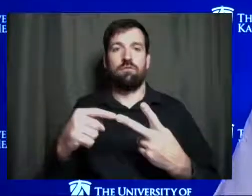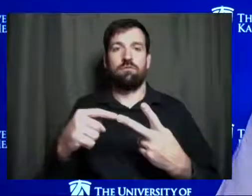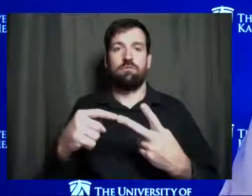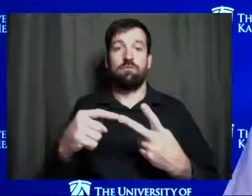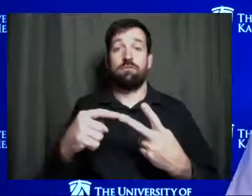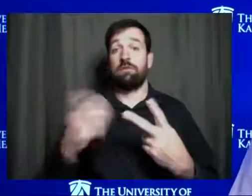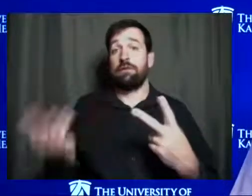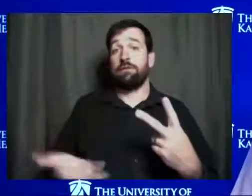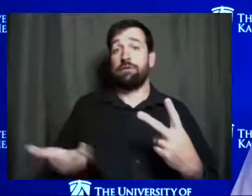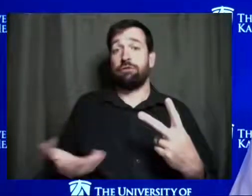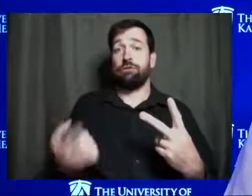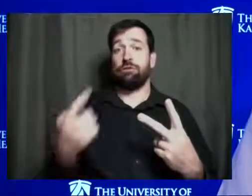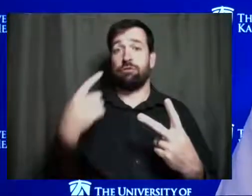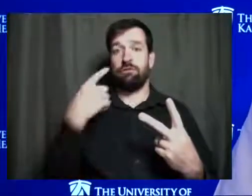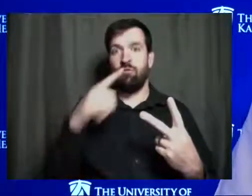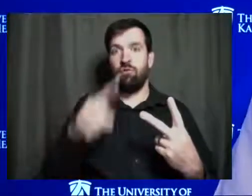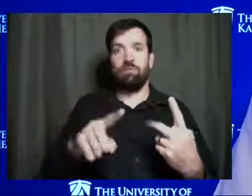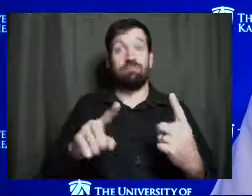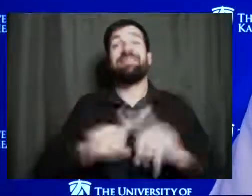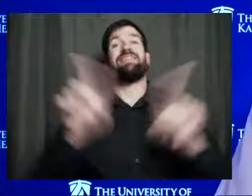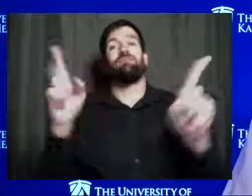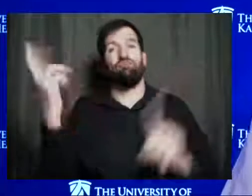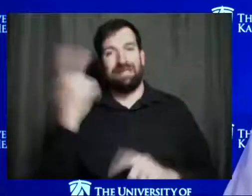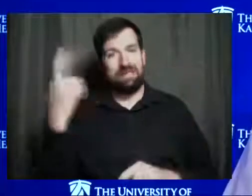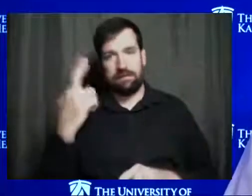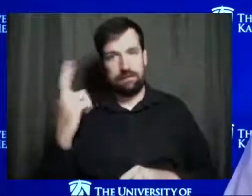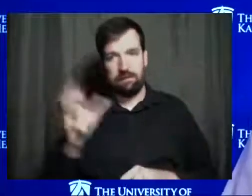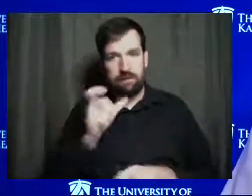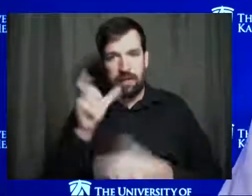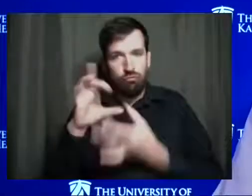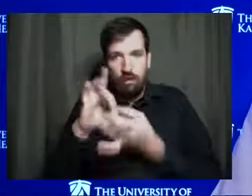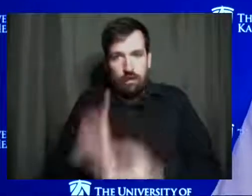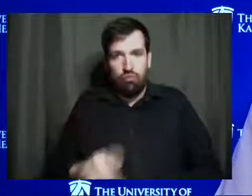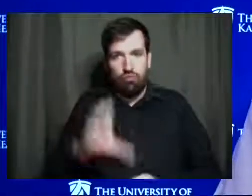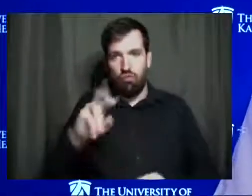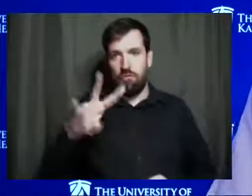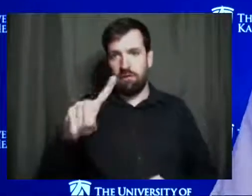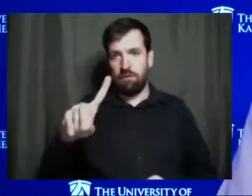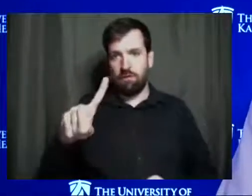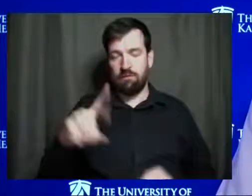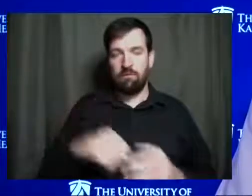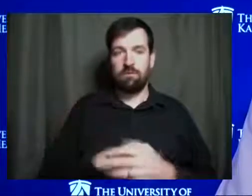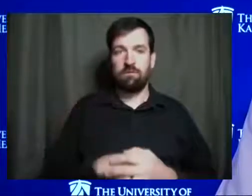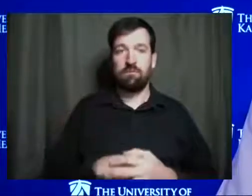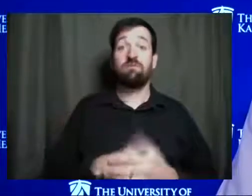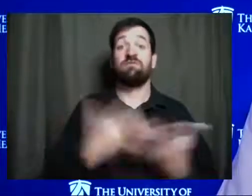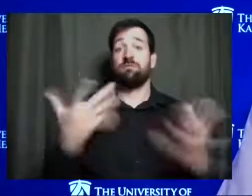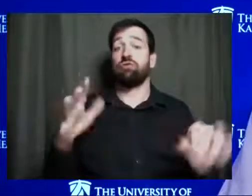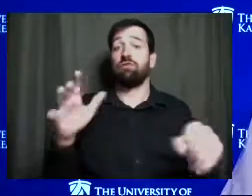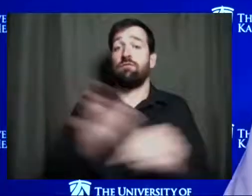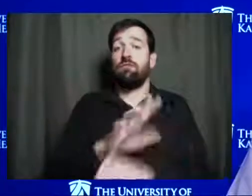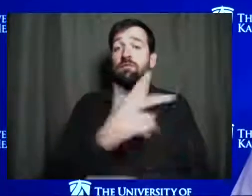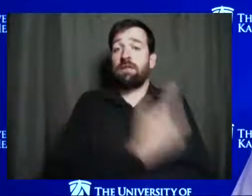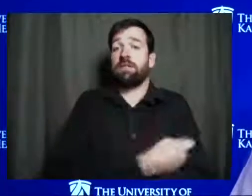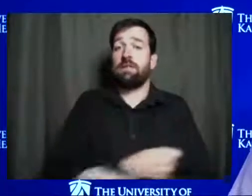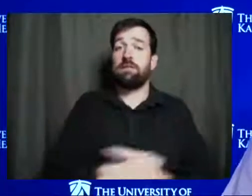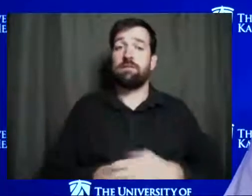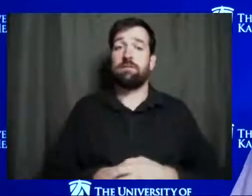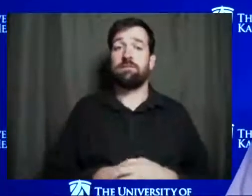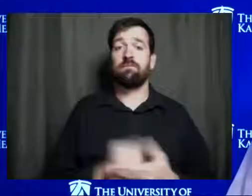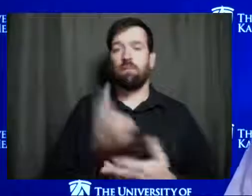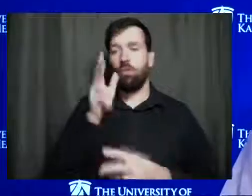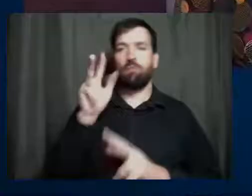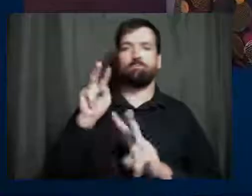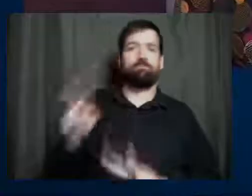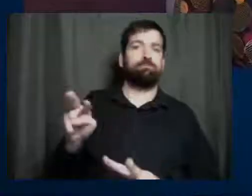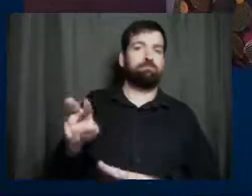a entirely other reason, not COVID related. So they are fully vaccinated. We'll keep a status on them and see how they